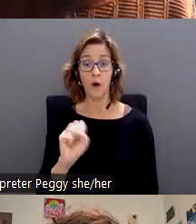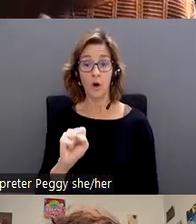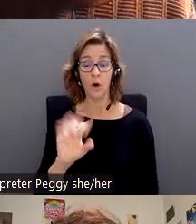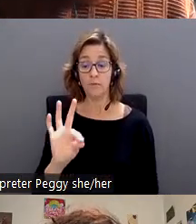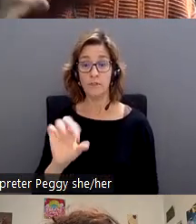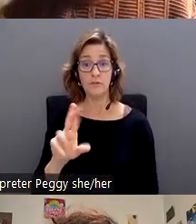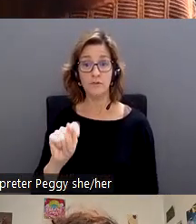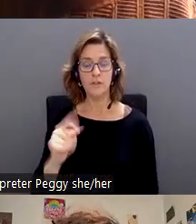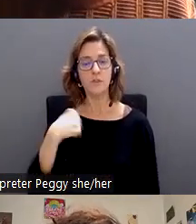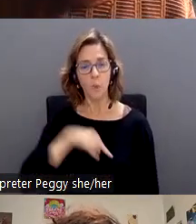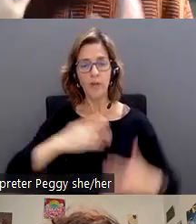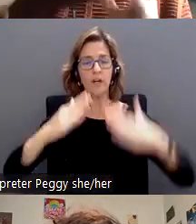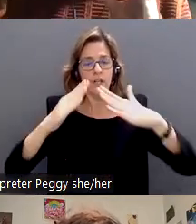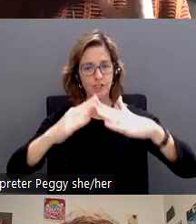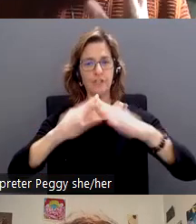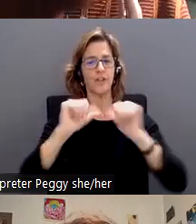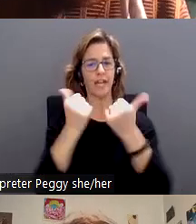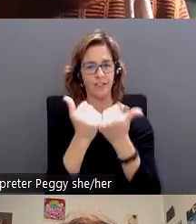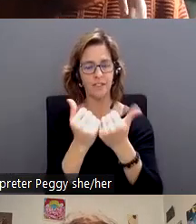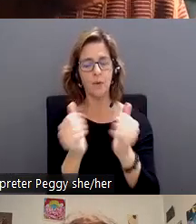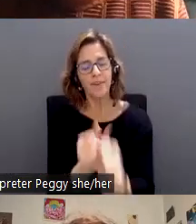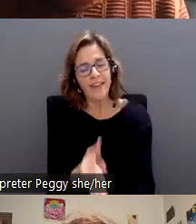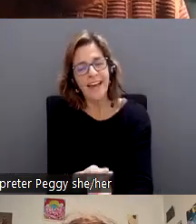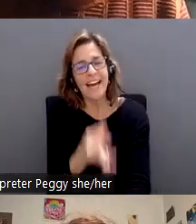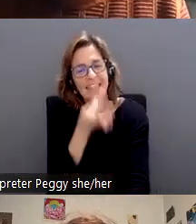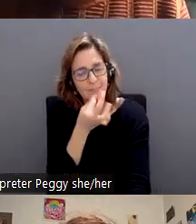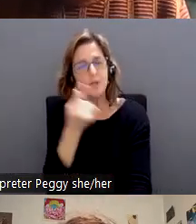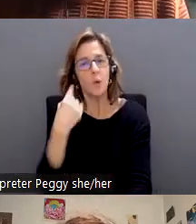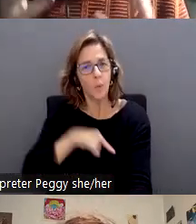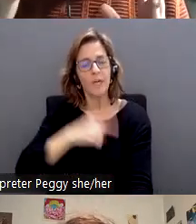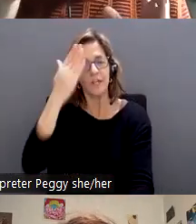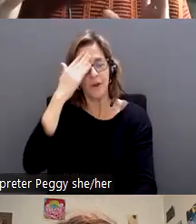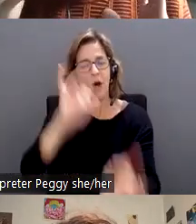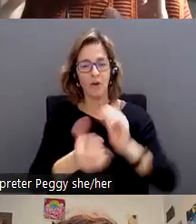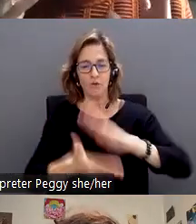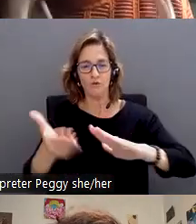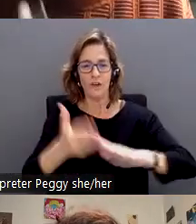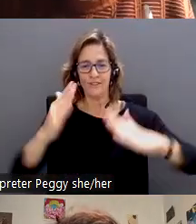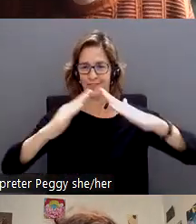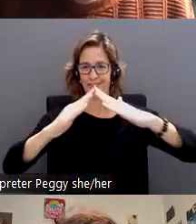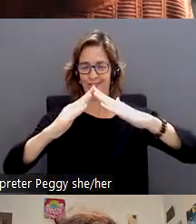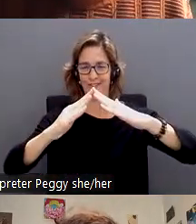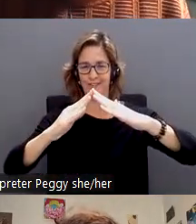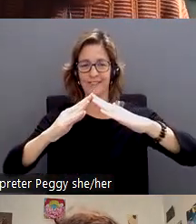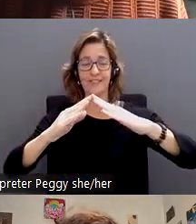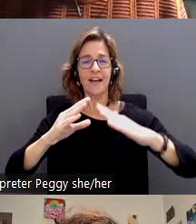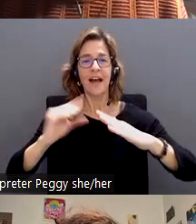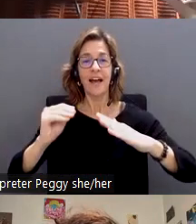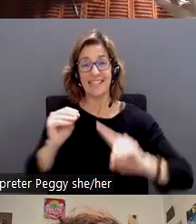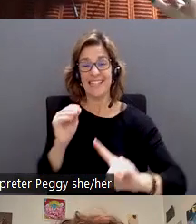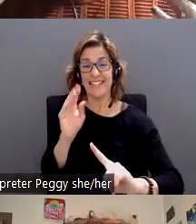We're a large shelter agency with expertise in terms of running shelters. And it's been so